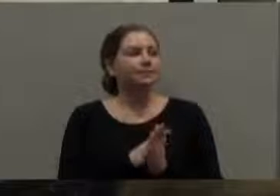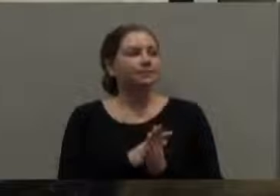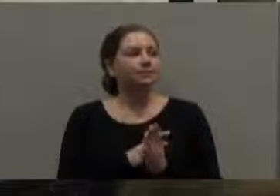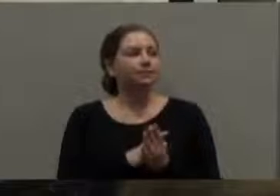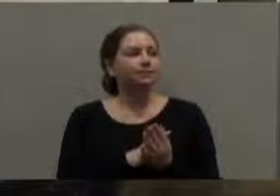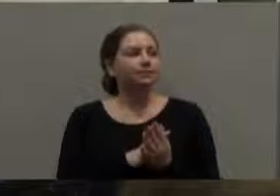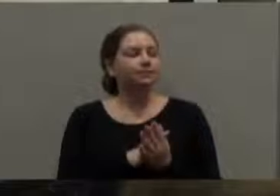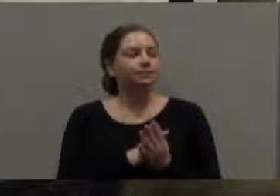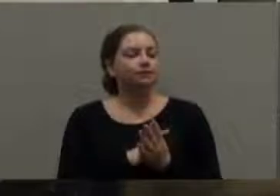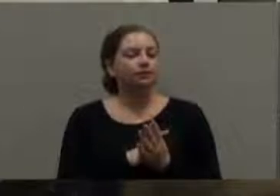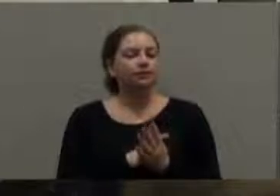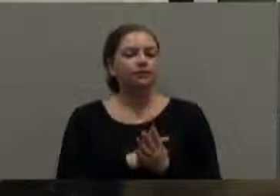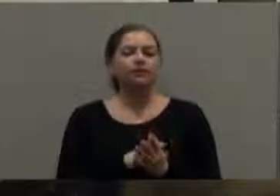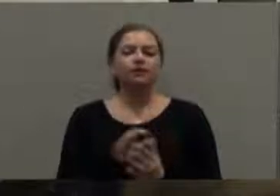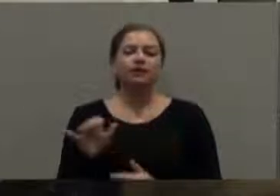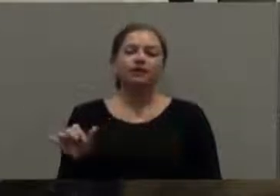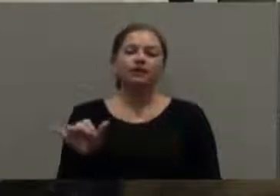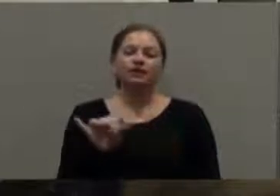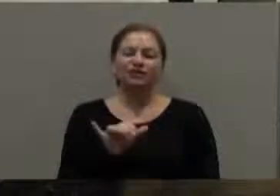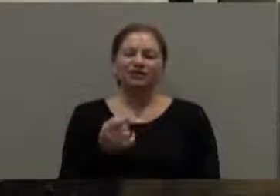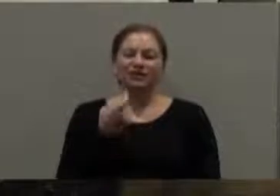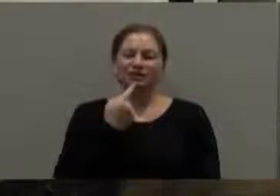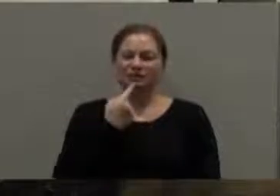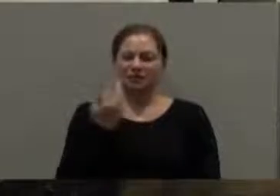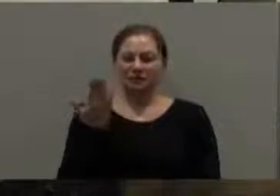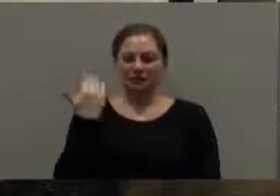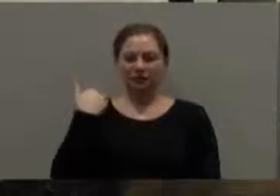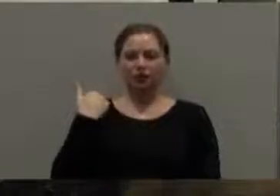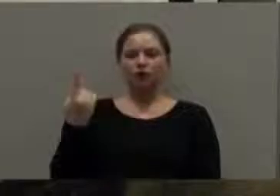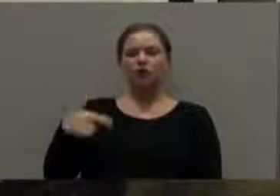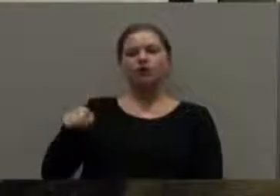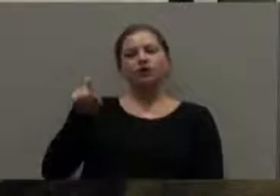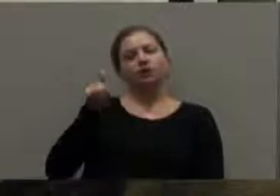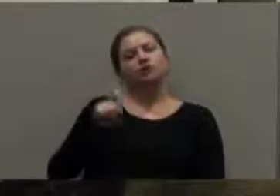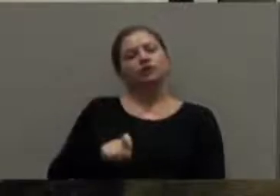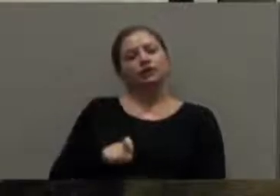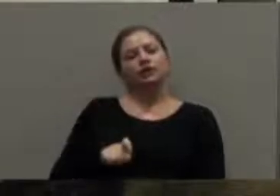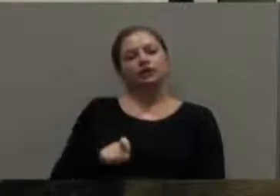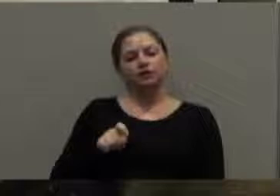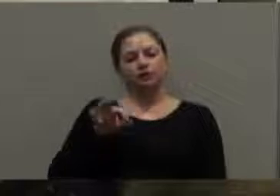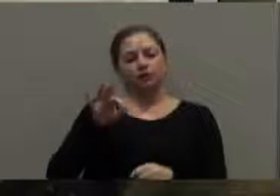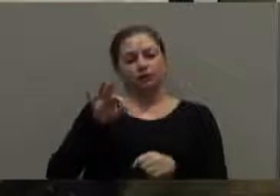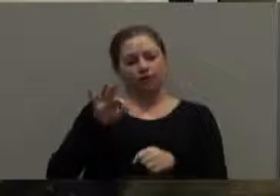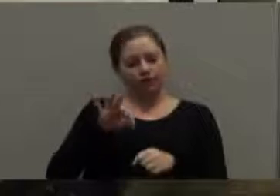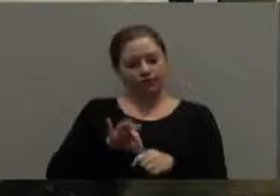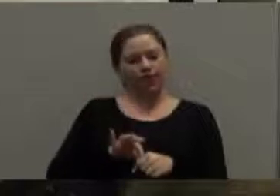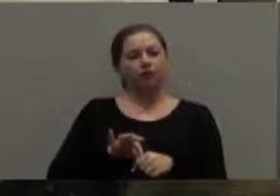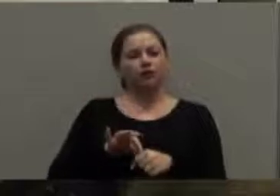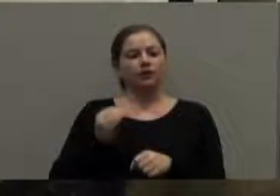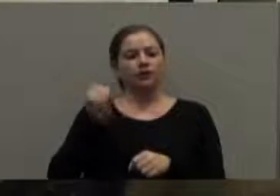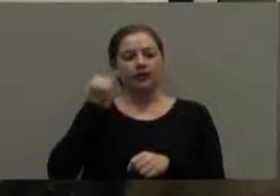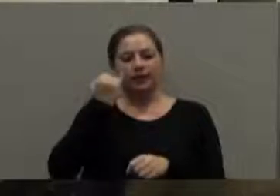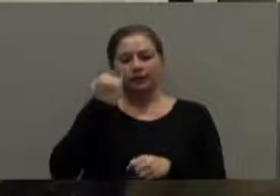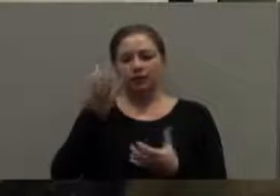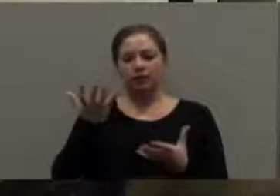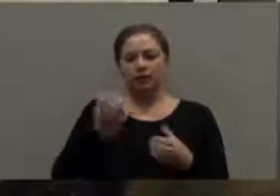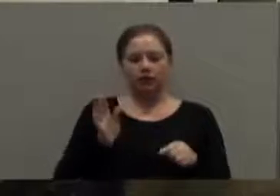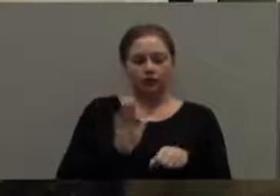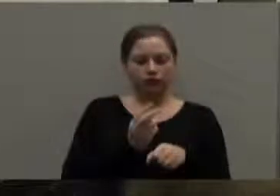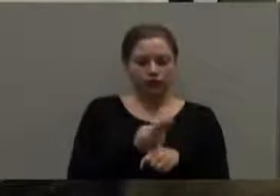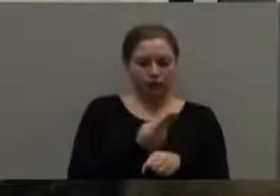as Ms. Christie stated, I mean, you all would have to vote in the affirmative if you want to use the paper ballots.